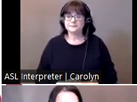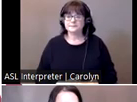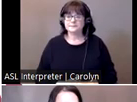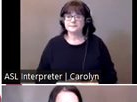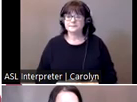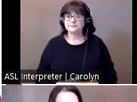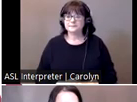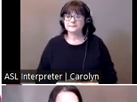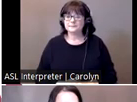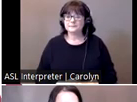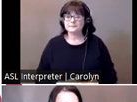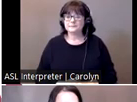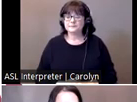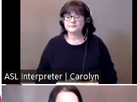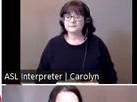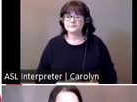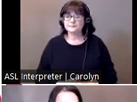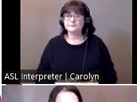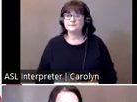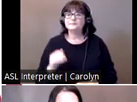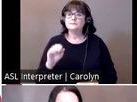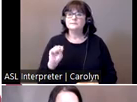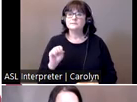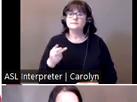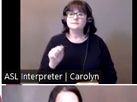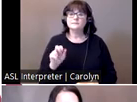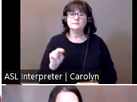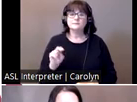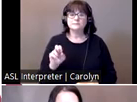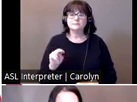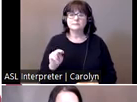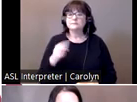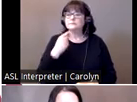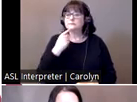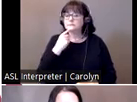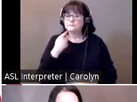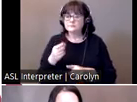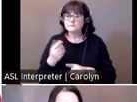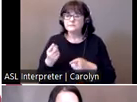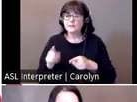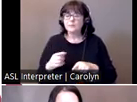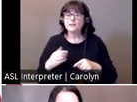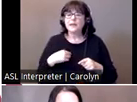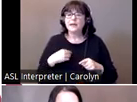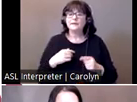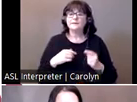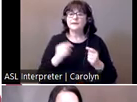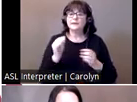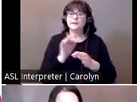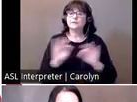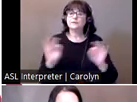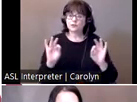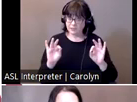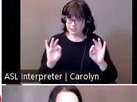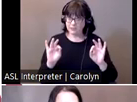And then Shannon mentioned a moment ago having a list of free ones and encourage learners